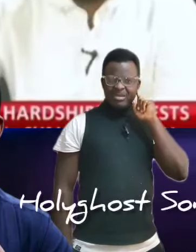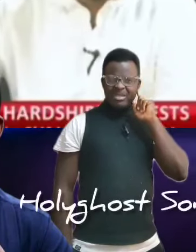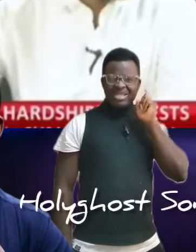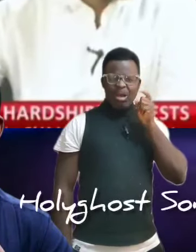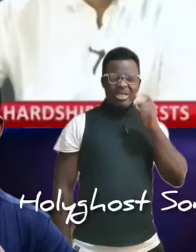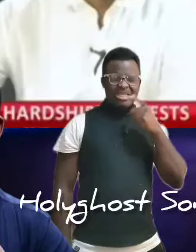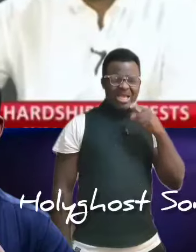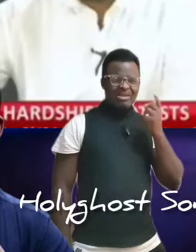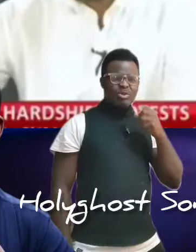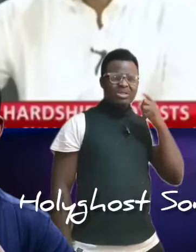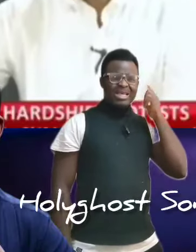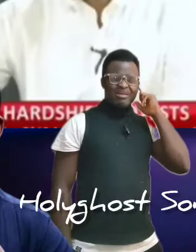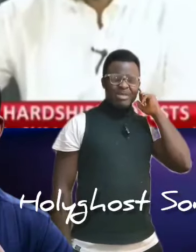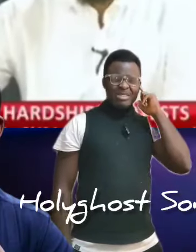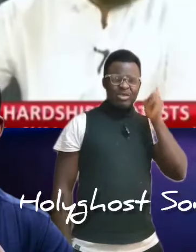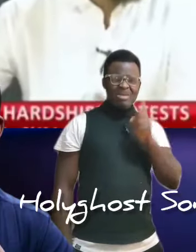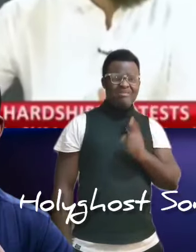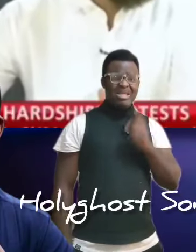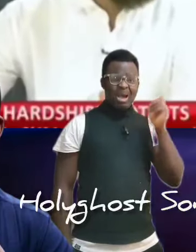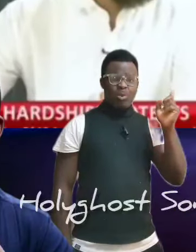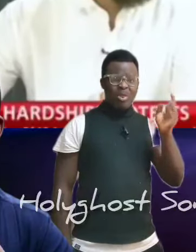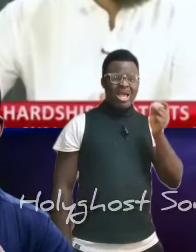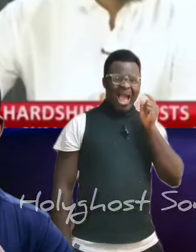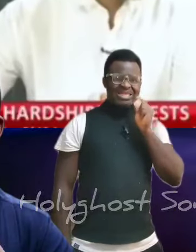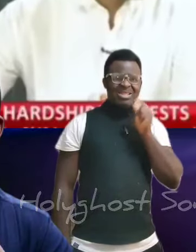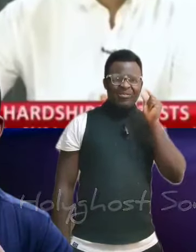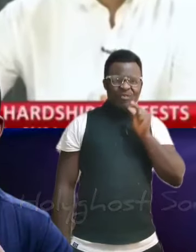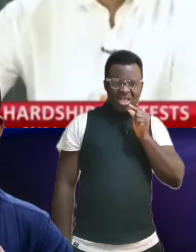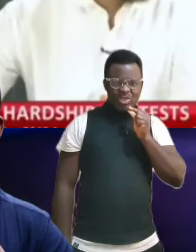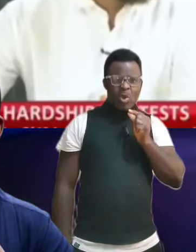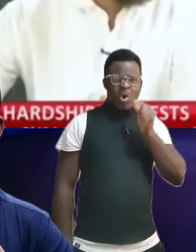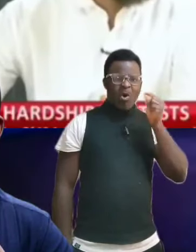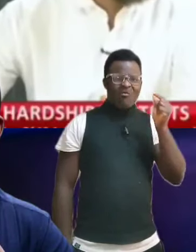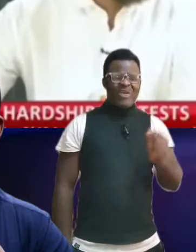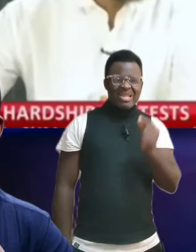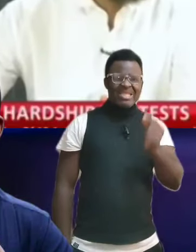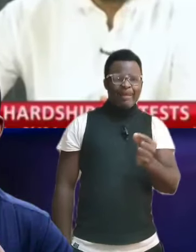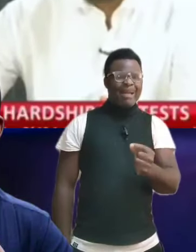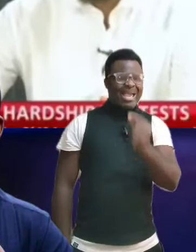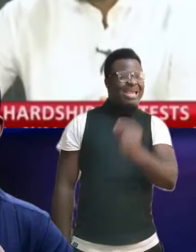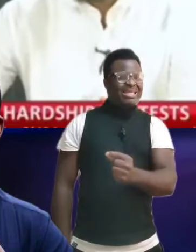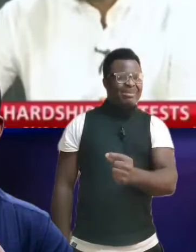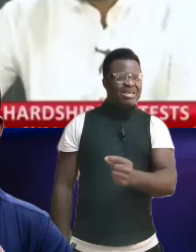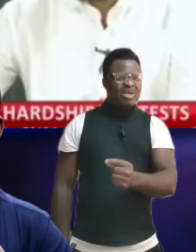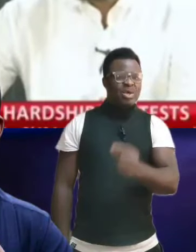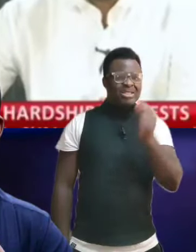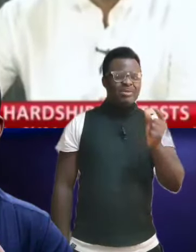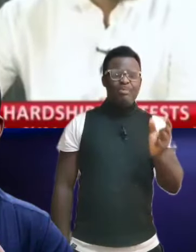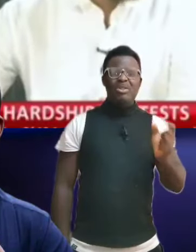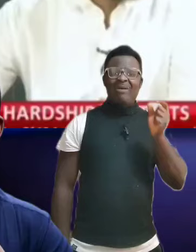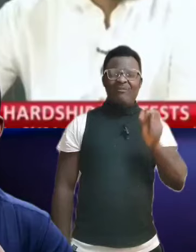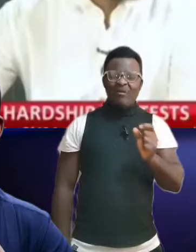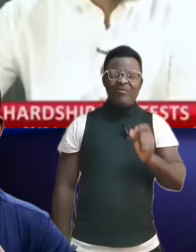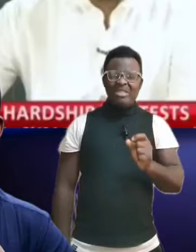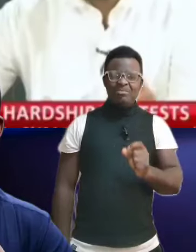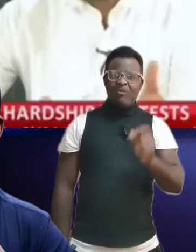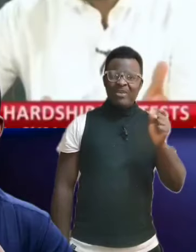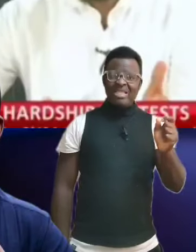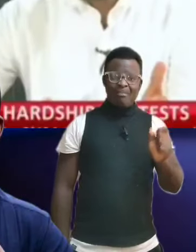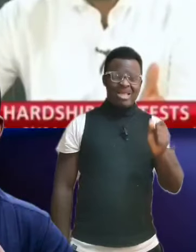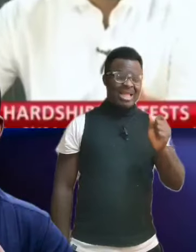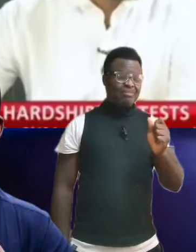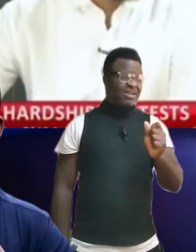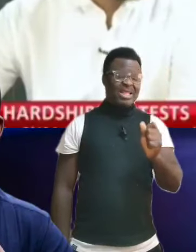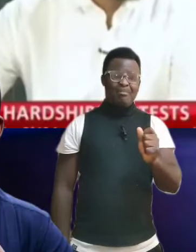witnessing all over the country today? Indeed, I am entertained, and I think you should be entertained as well. You know, unfortunately, it's